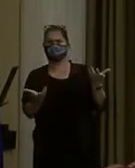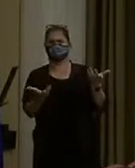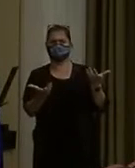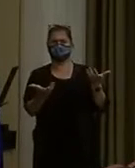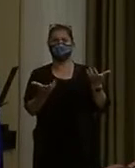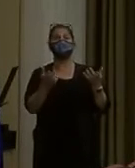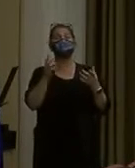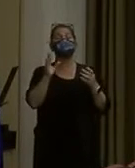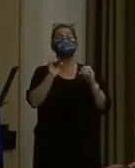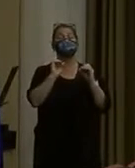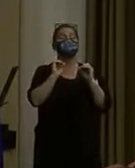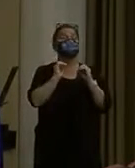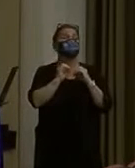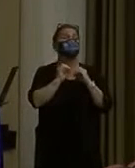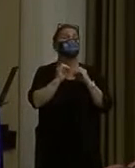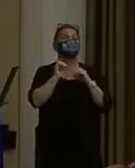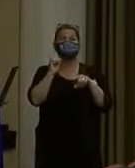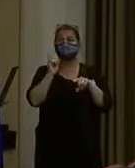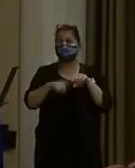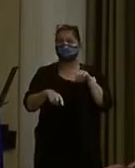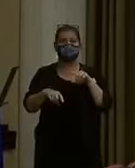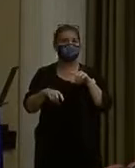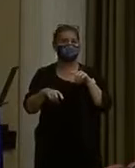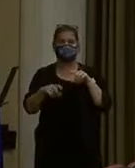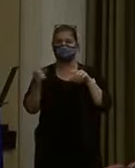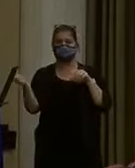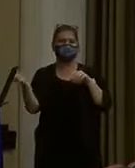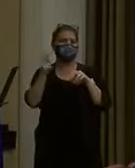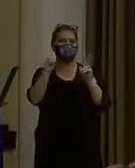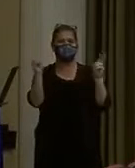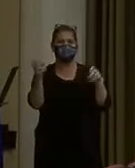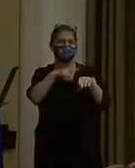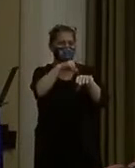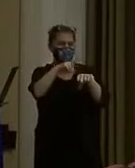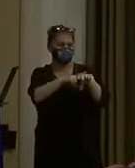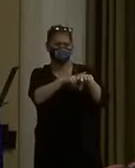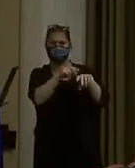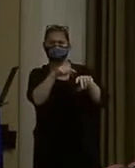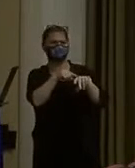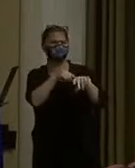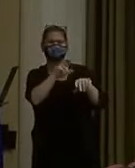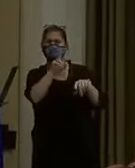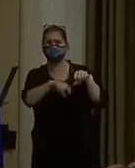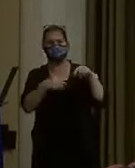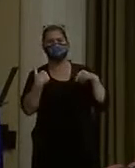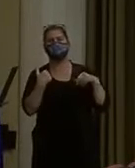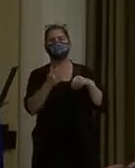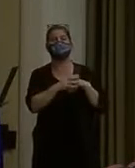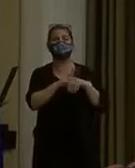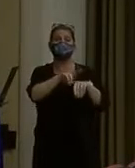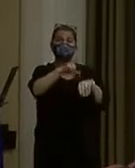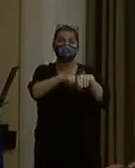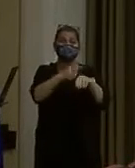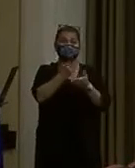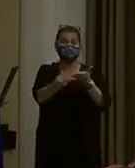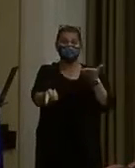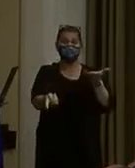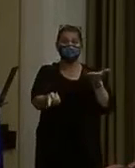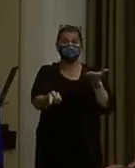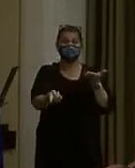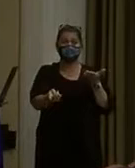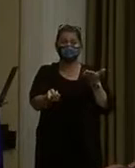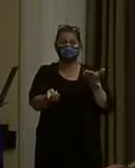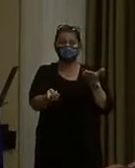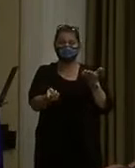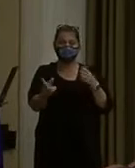there absolutely cannot be a return to normalcy. Normalcy failed us, and it will